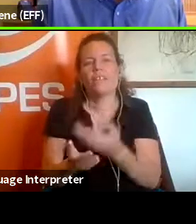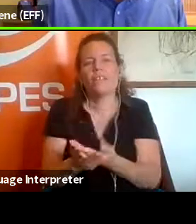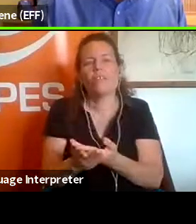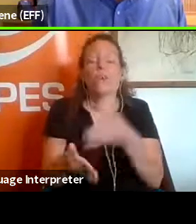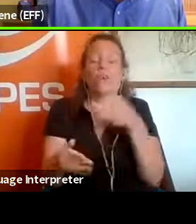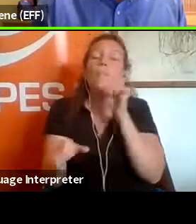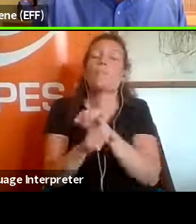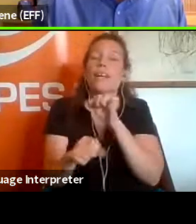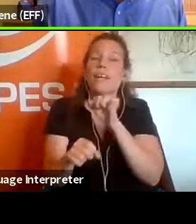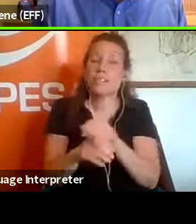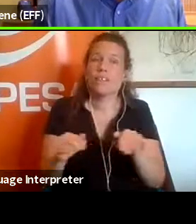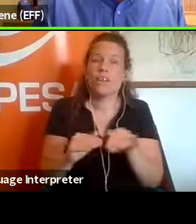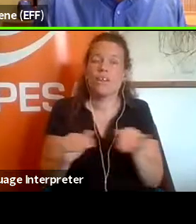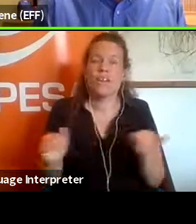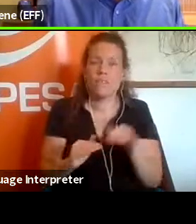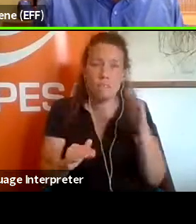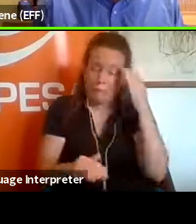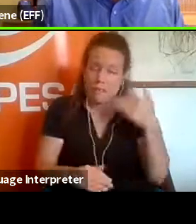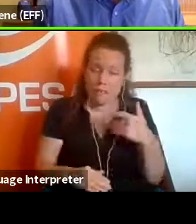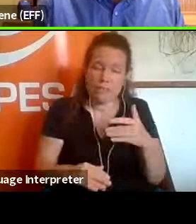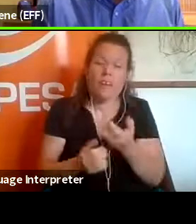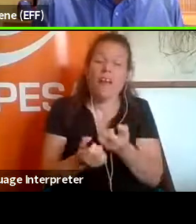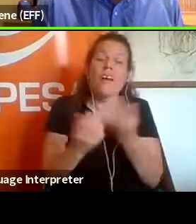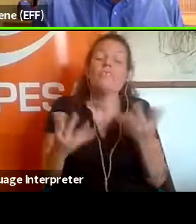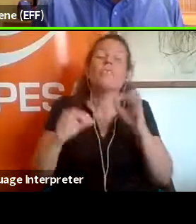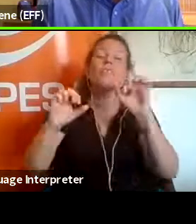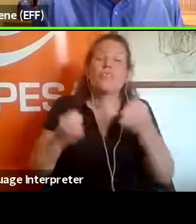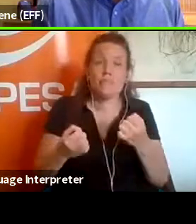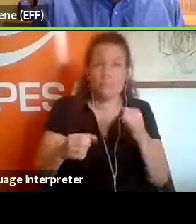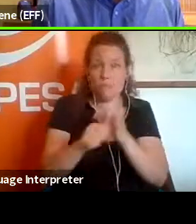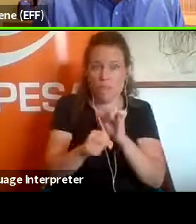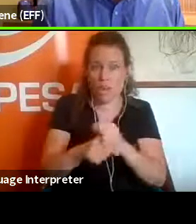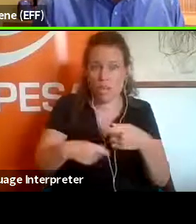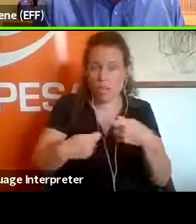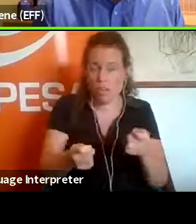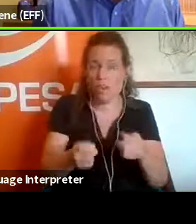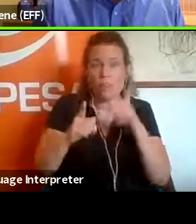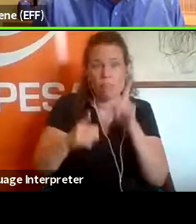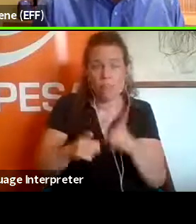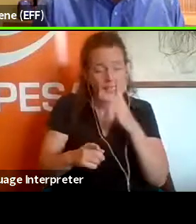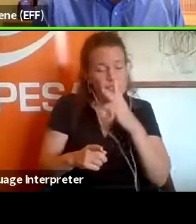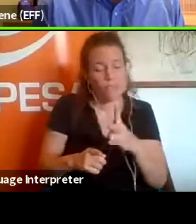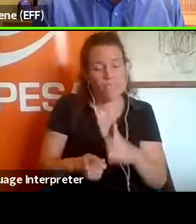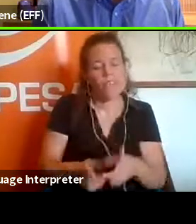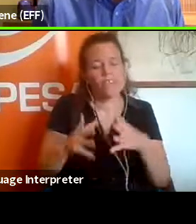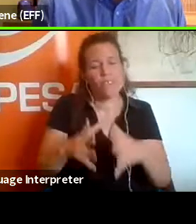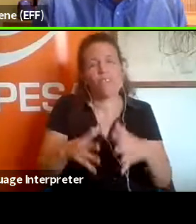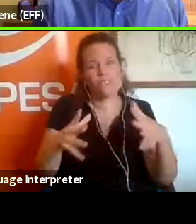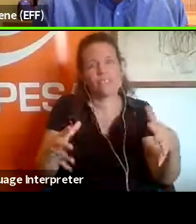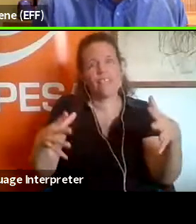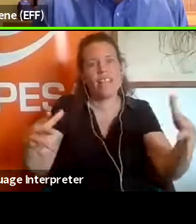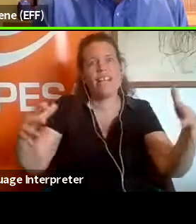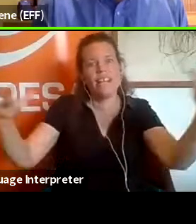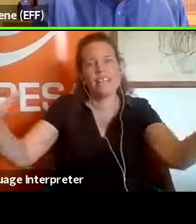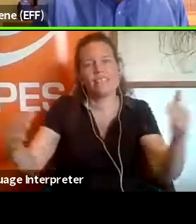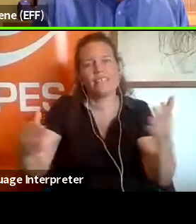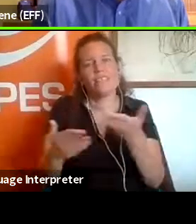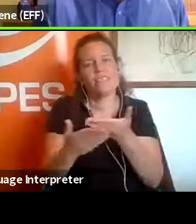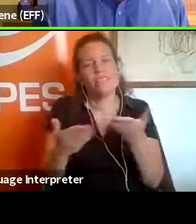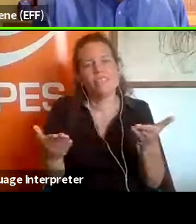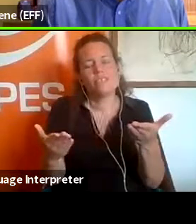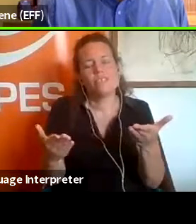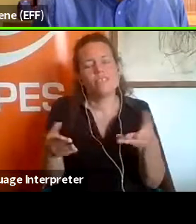that I don't know if they can be workable. You would really have to confront the scaling issues in a very, very detailed way.